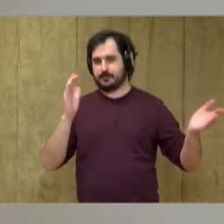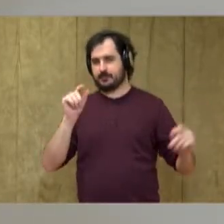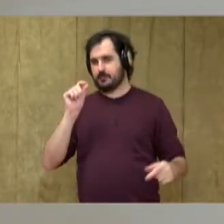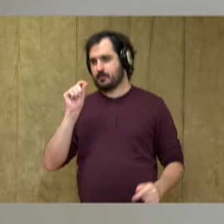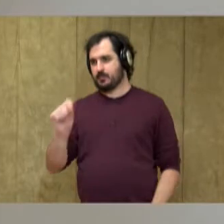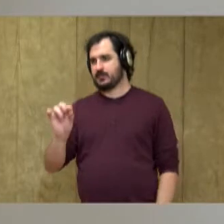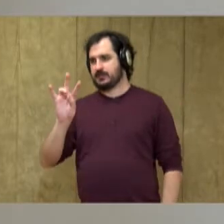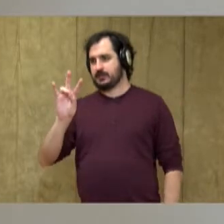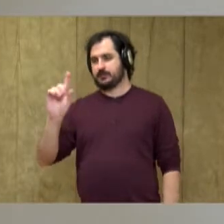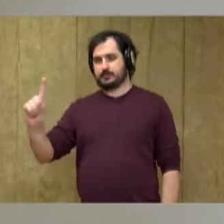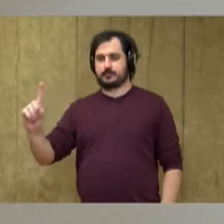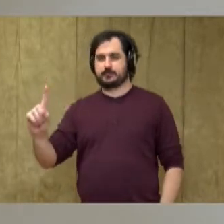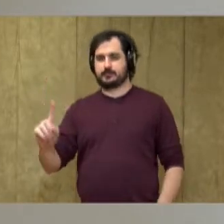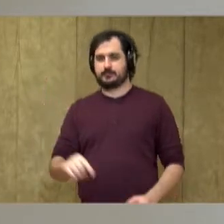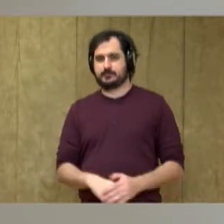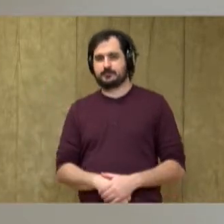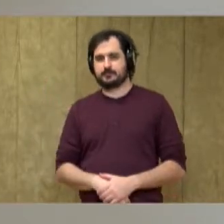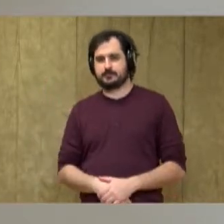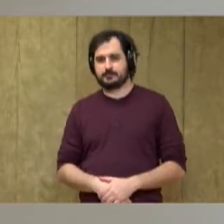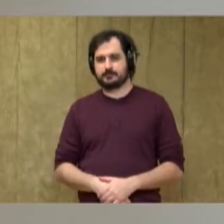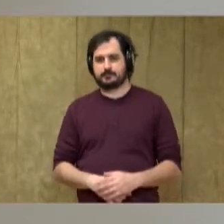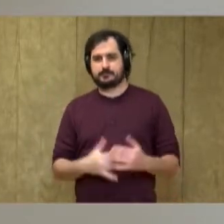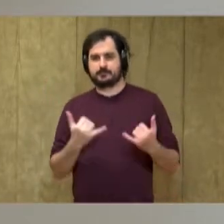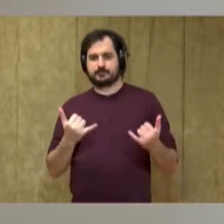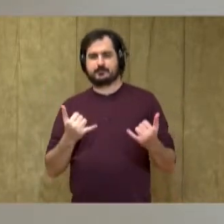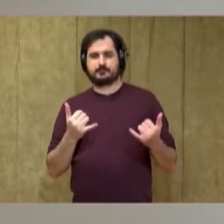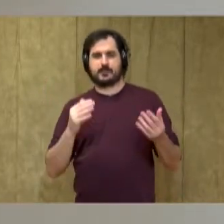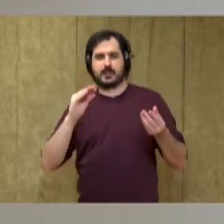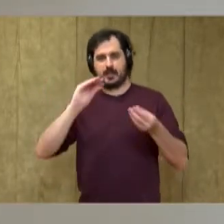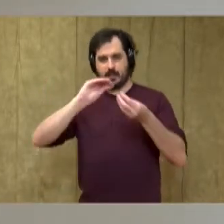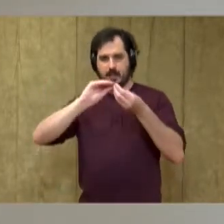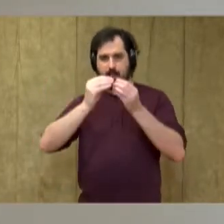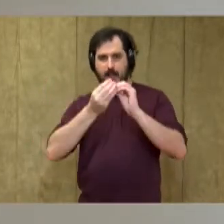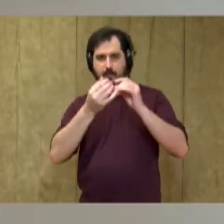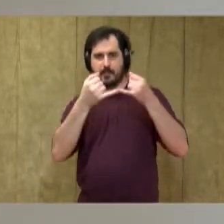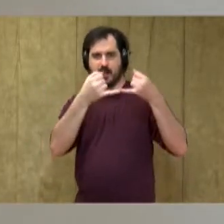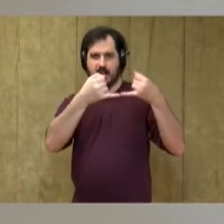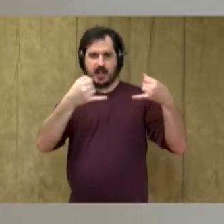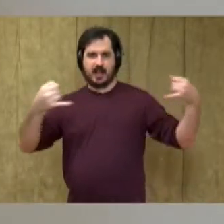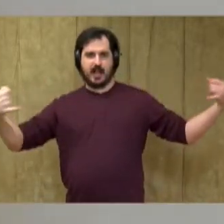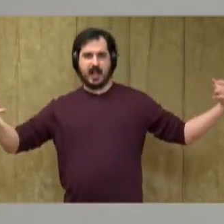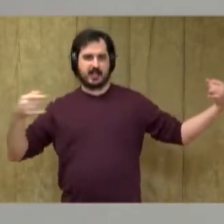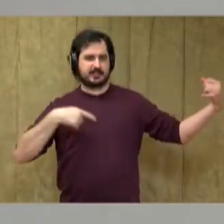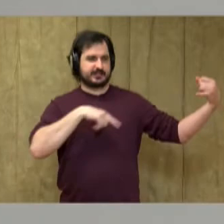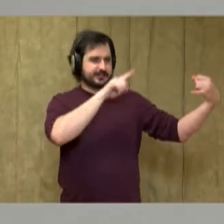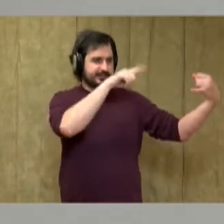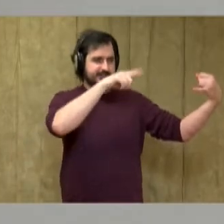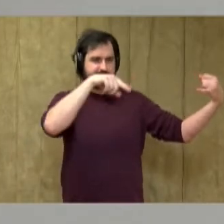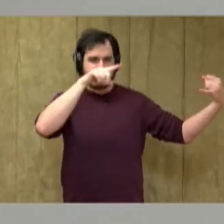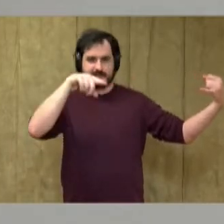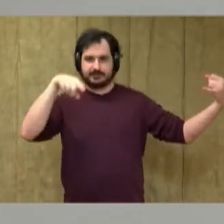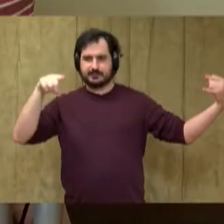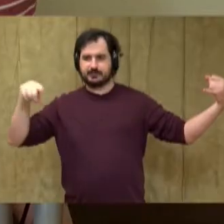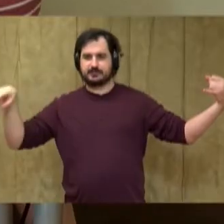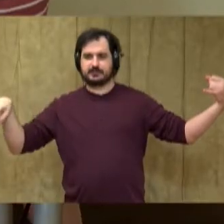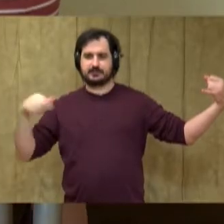line, this number line is divided into tenths. And I want you to think about each